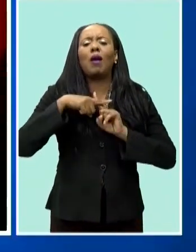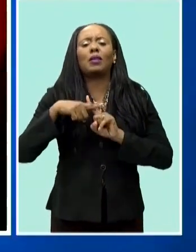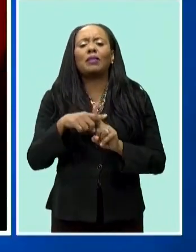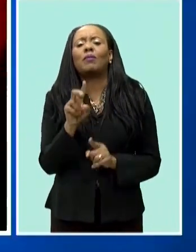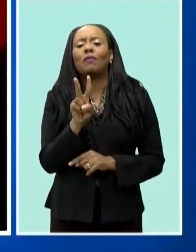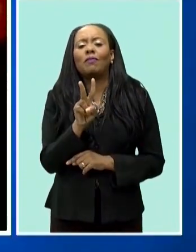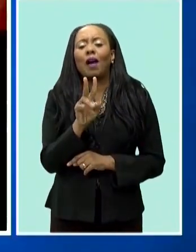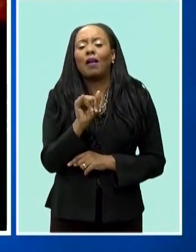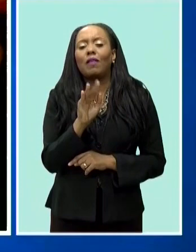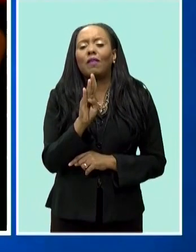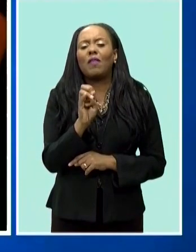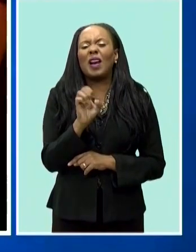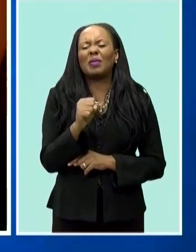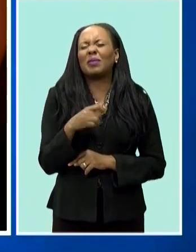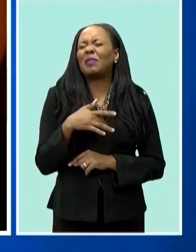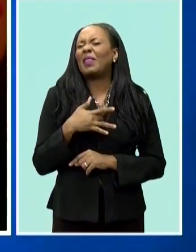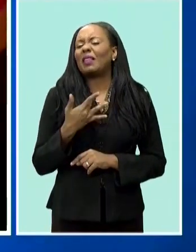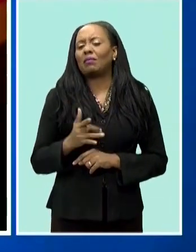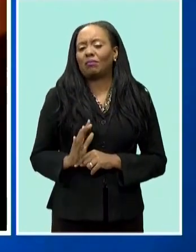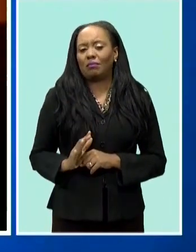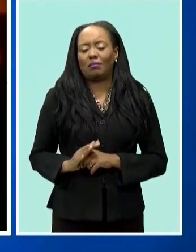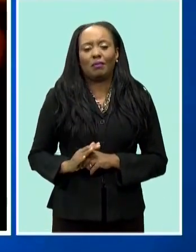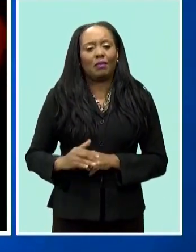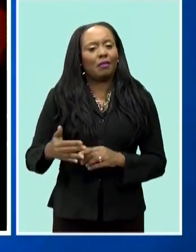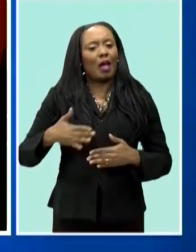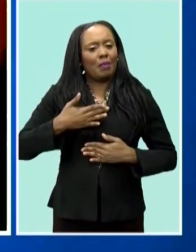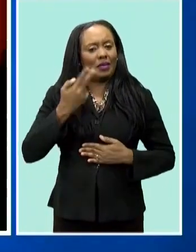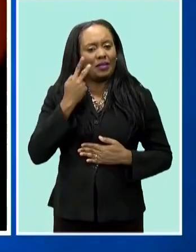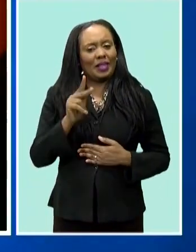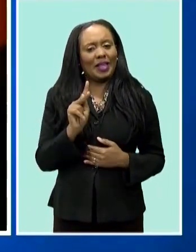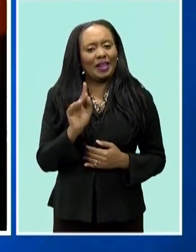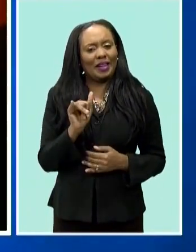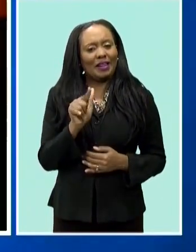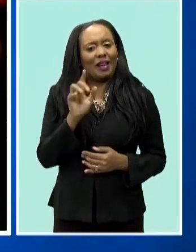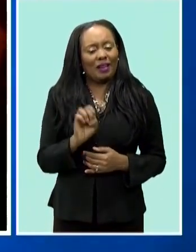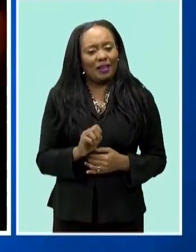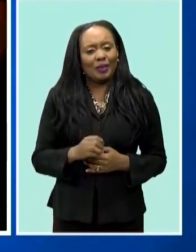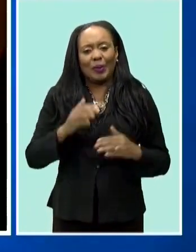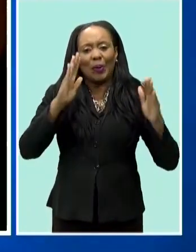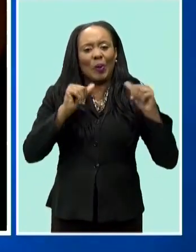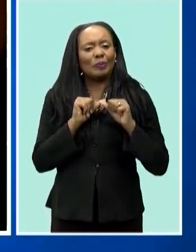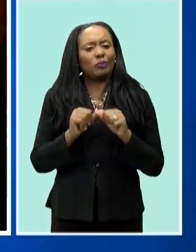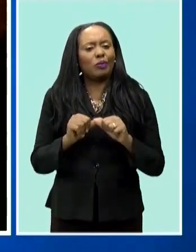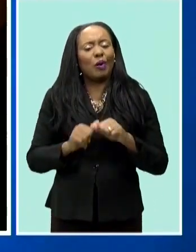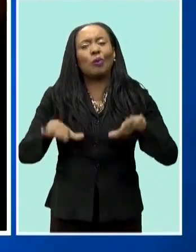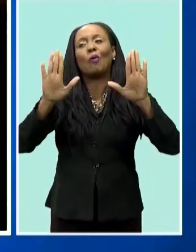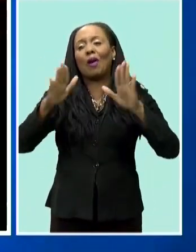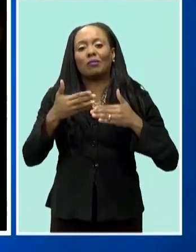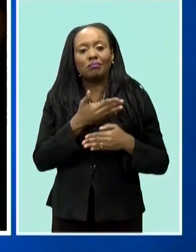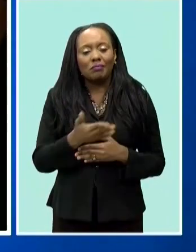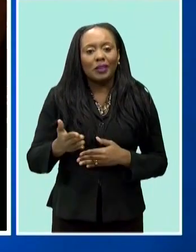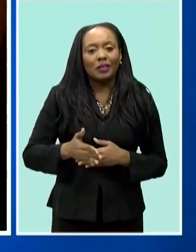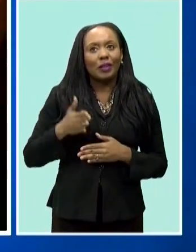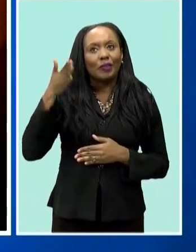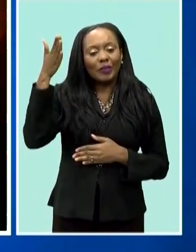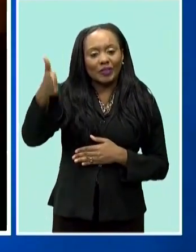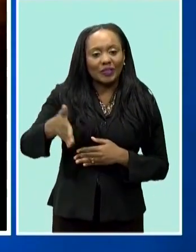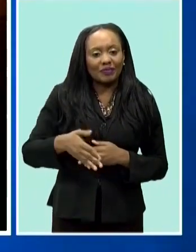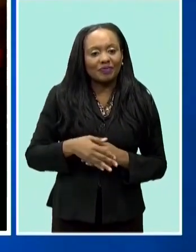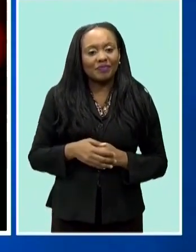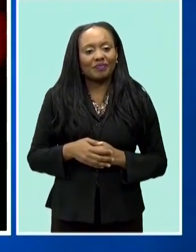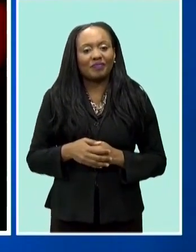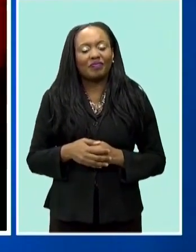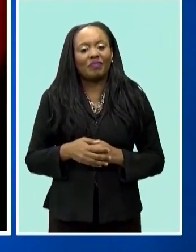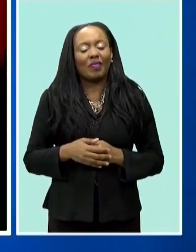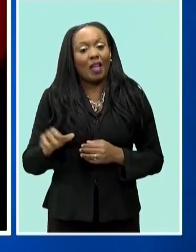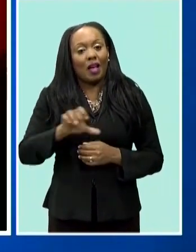vibes, and she's proud to see what Kyle is up to. Now, she's hoping he continues to do great things. And Dion